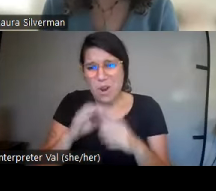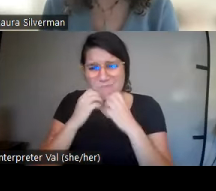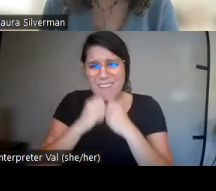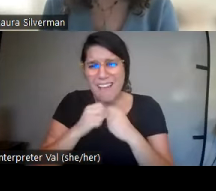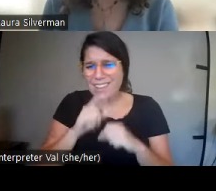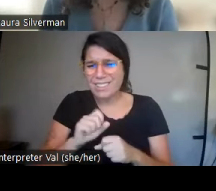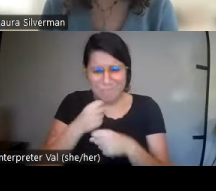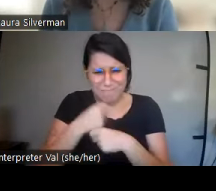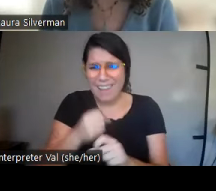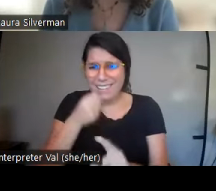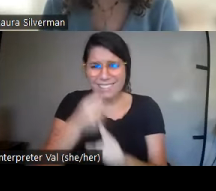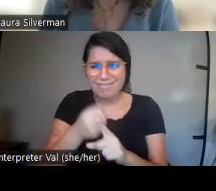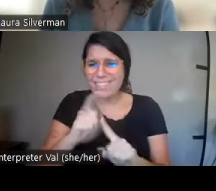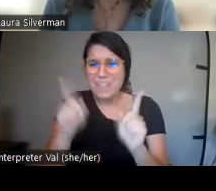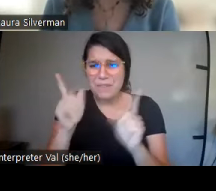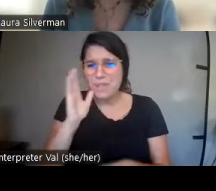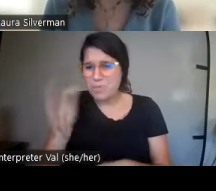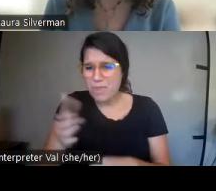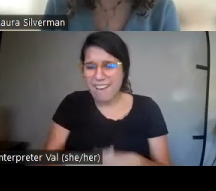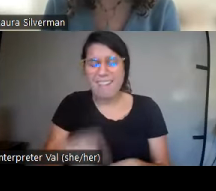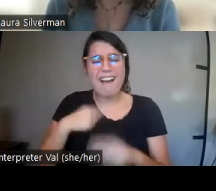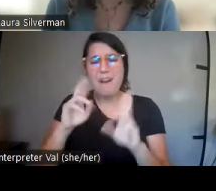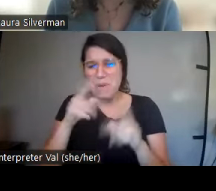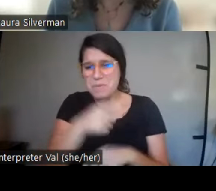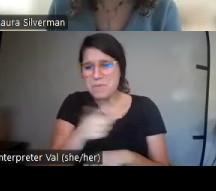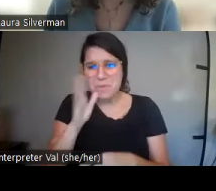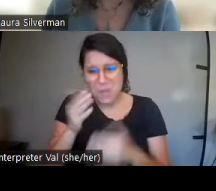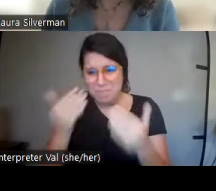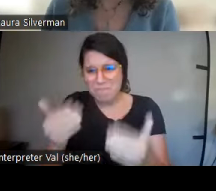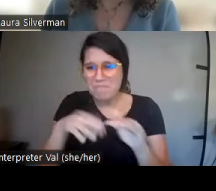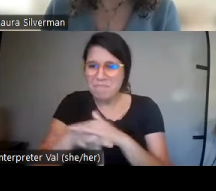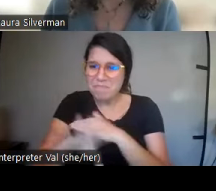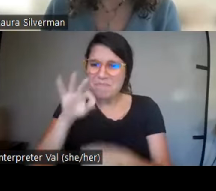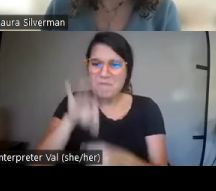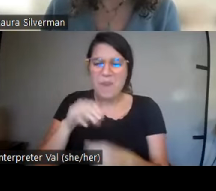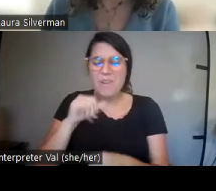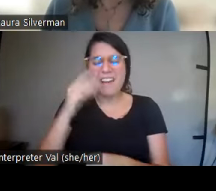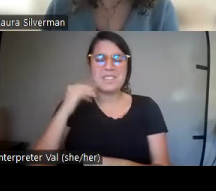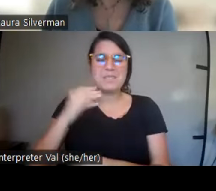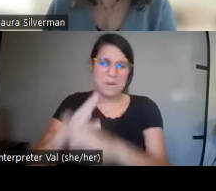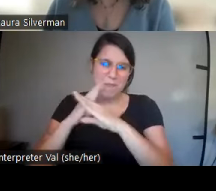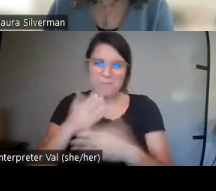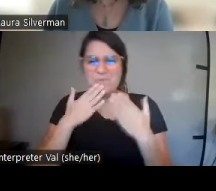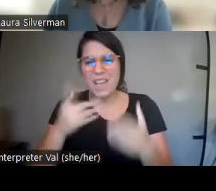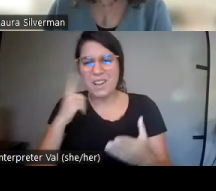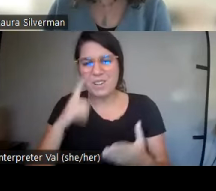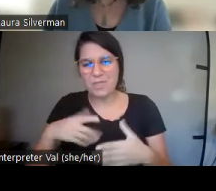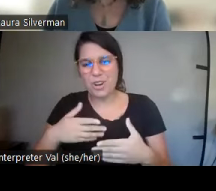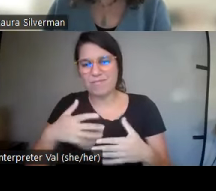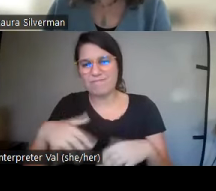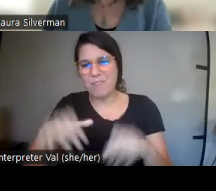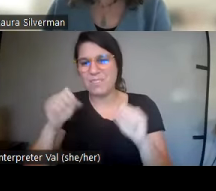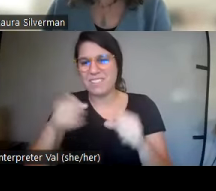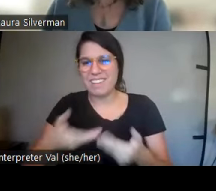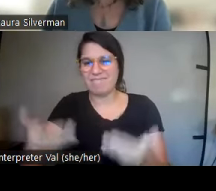So I hope you all make it, and I hope that you don't experience barriers. Thanks for having me.